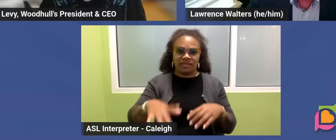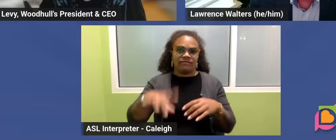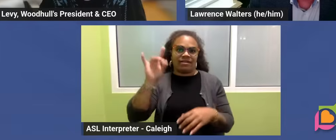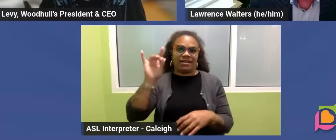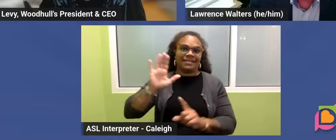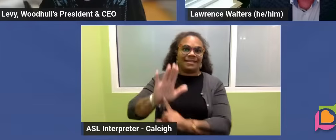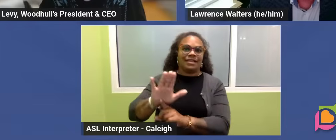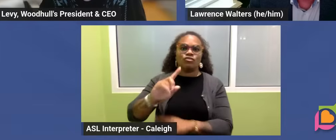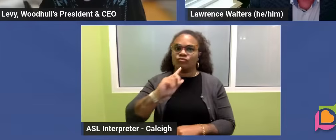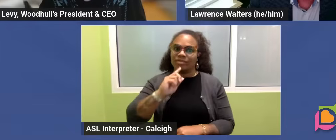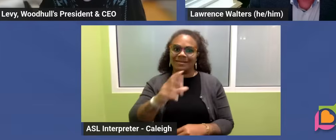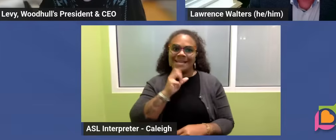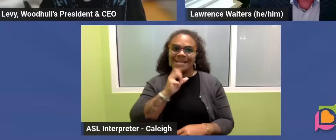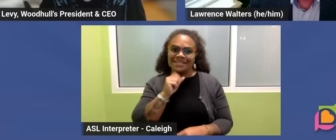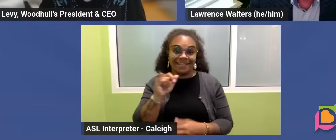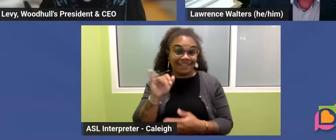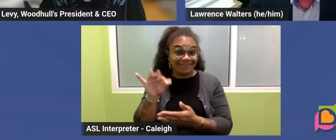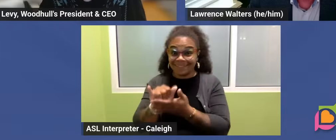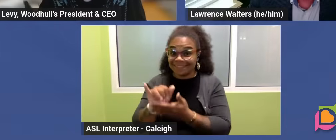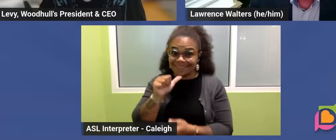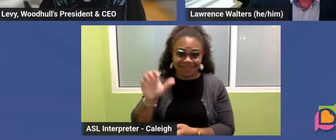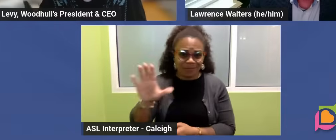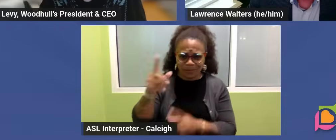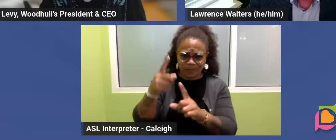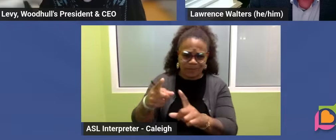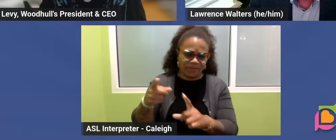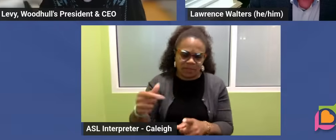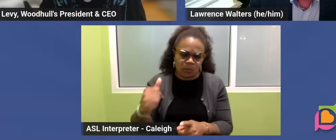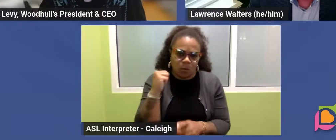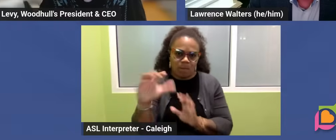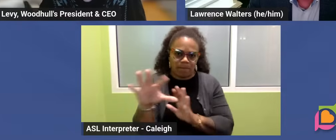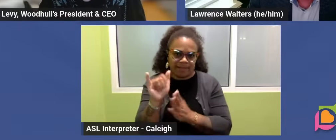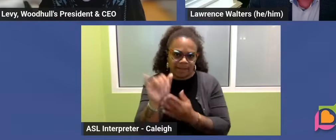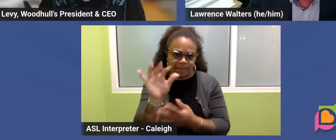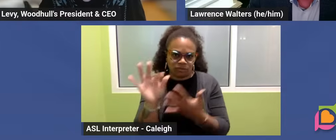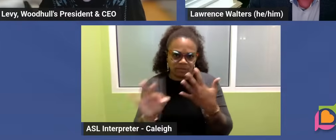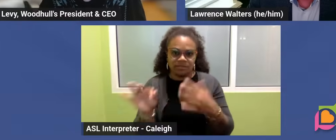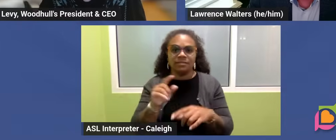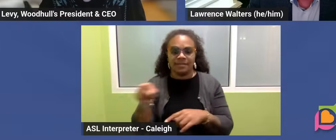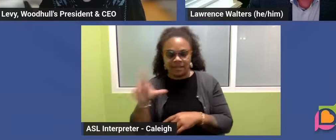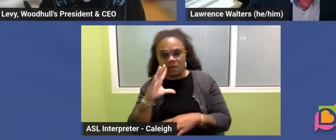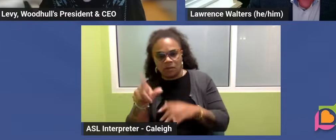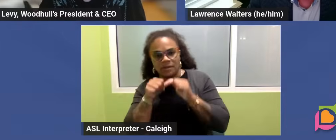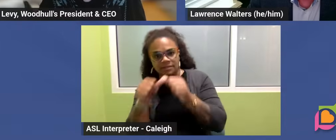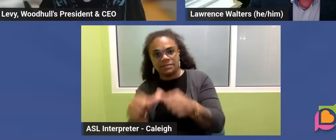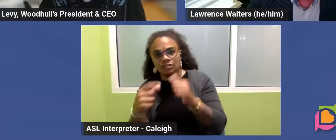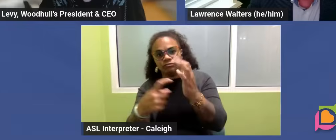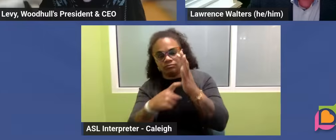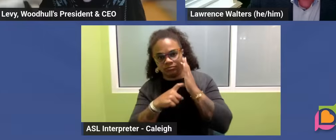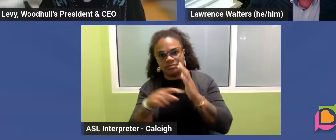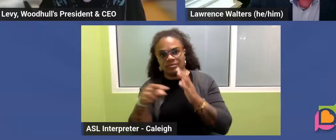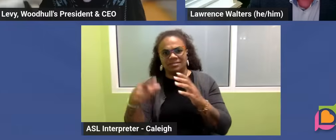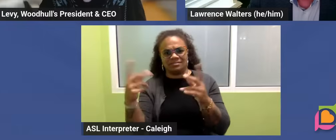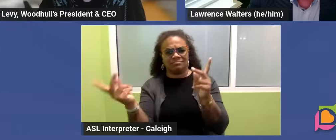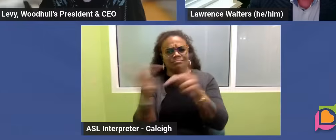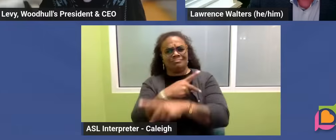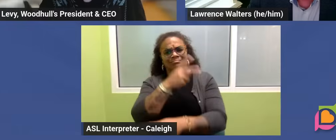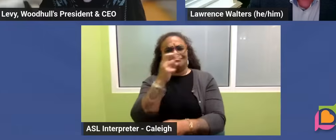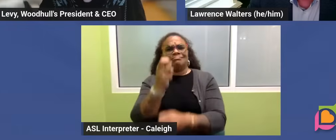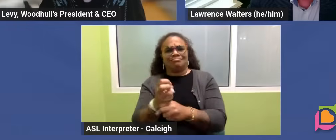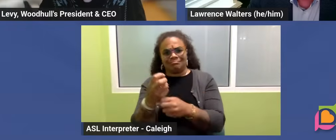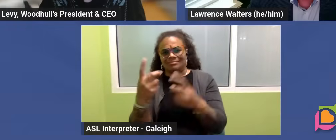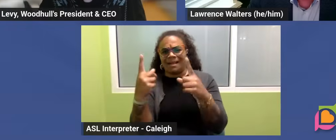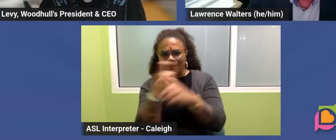after, then they're not going to want to go down that road, but instead continue to enforce these burdensome compliance obligations that are